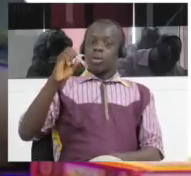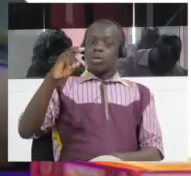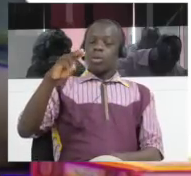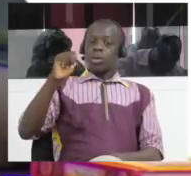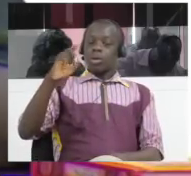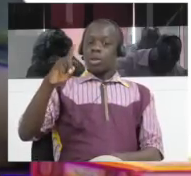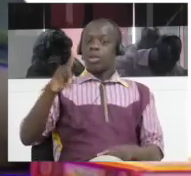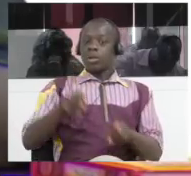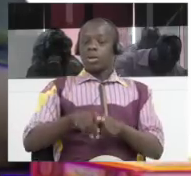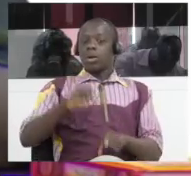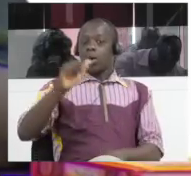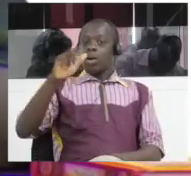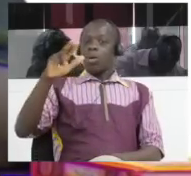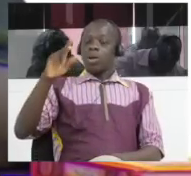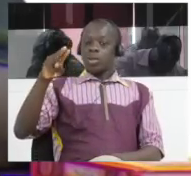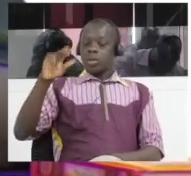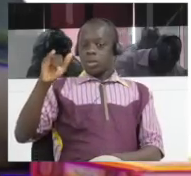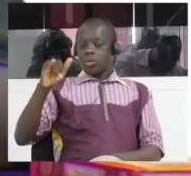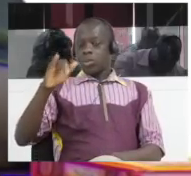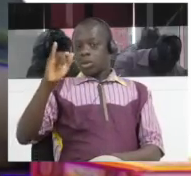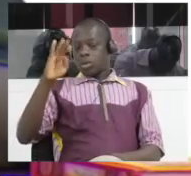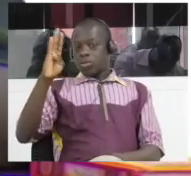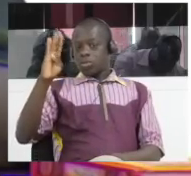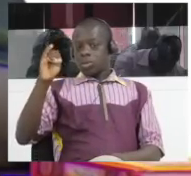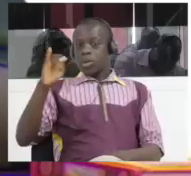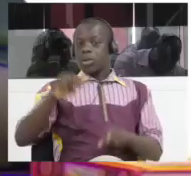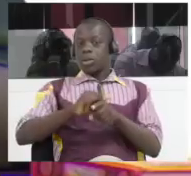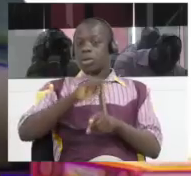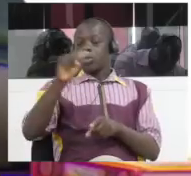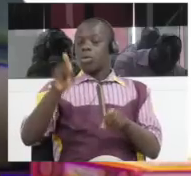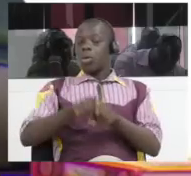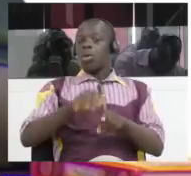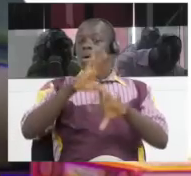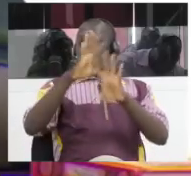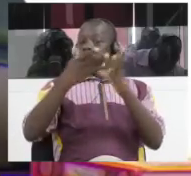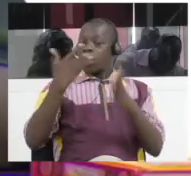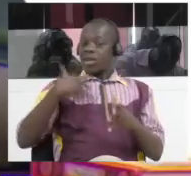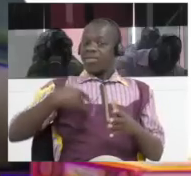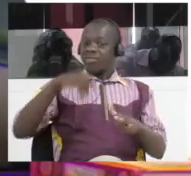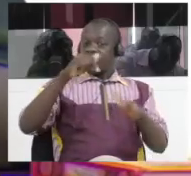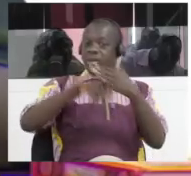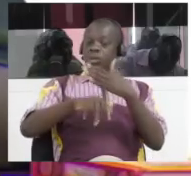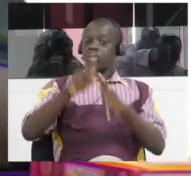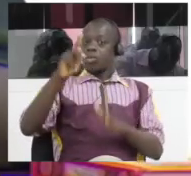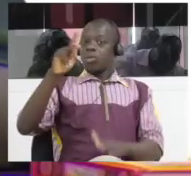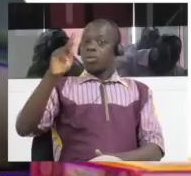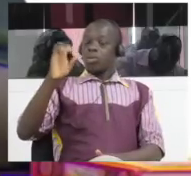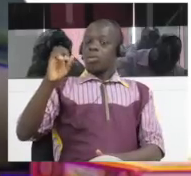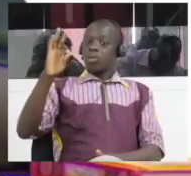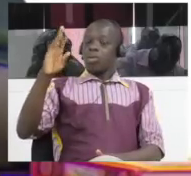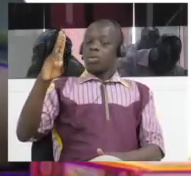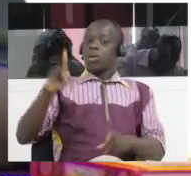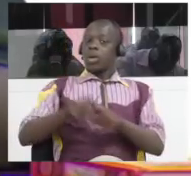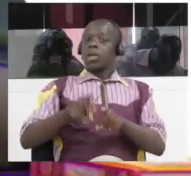Awonibi and Akoji, were living in Koto. And at that time also, the then designated commander of the